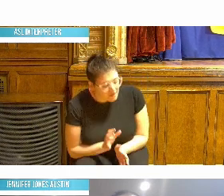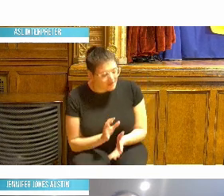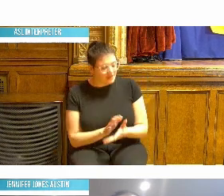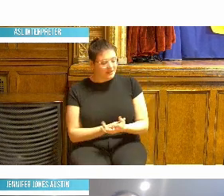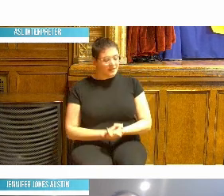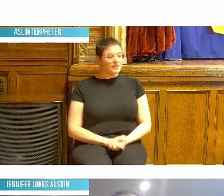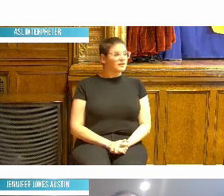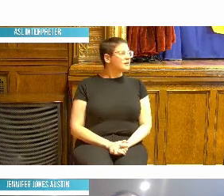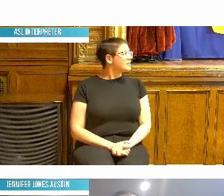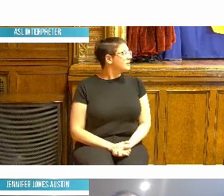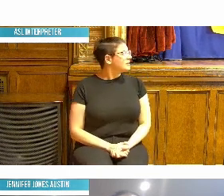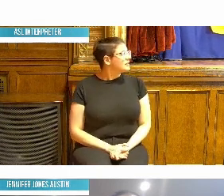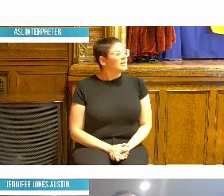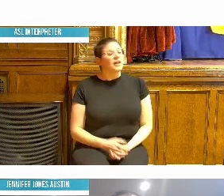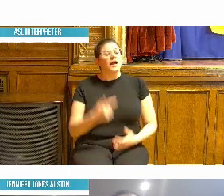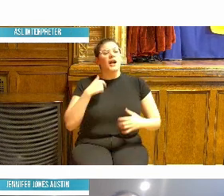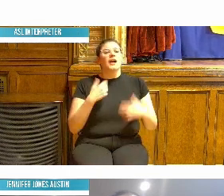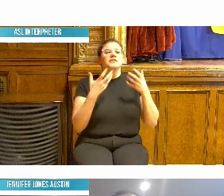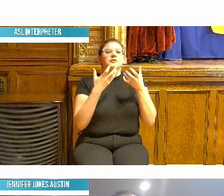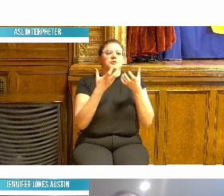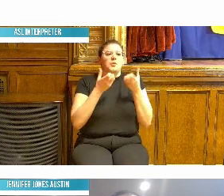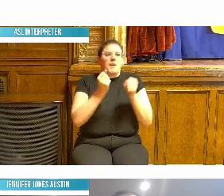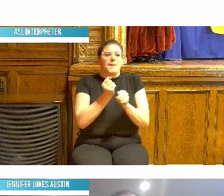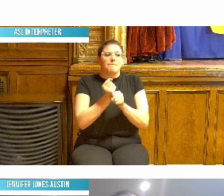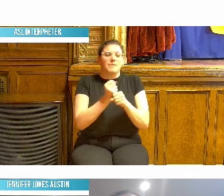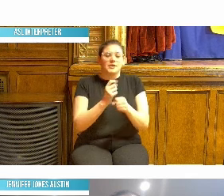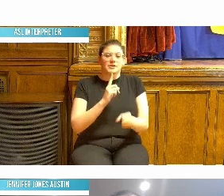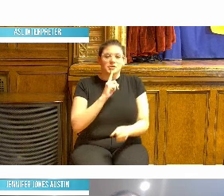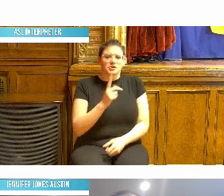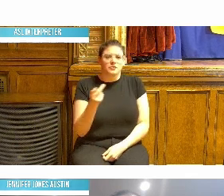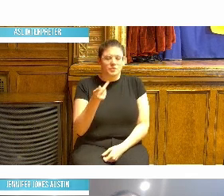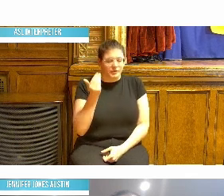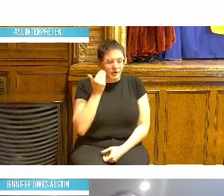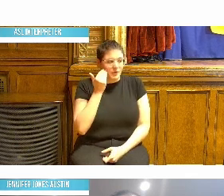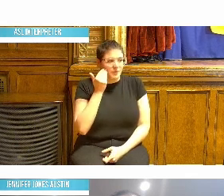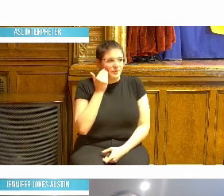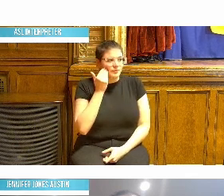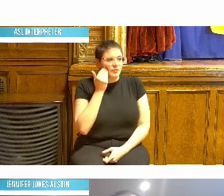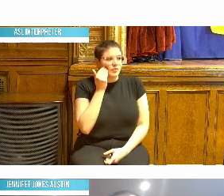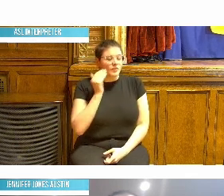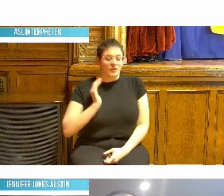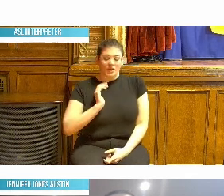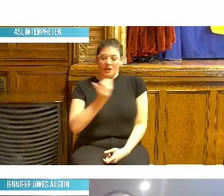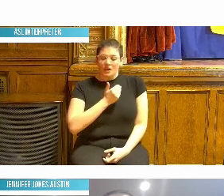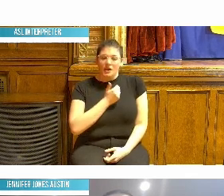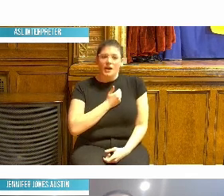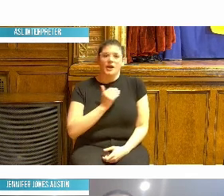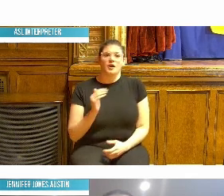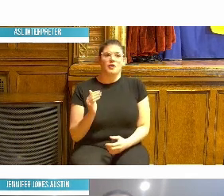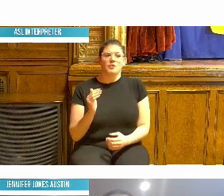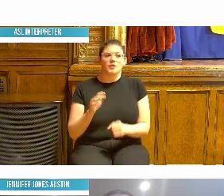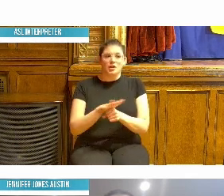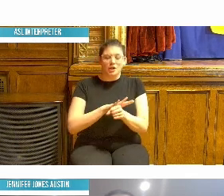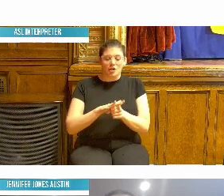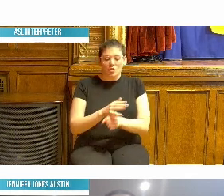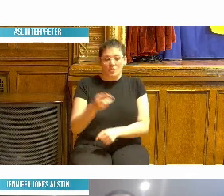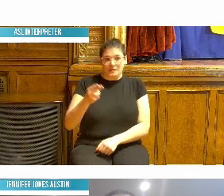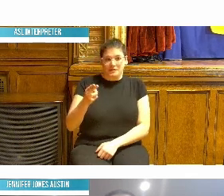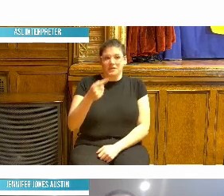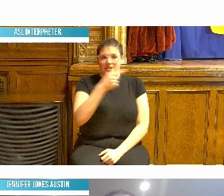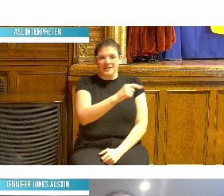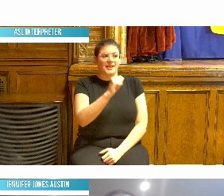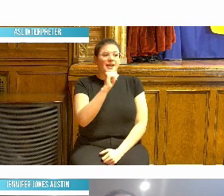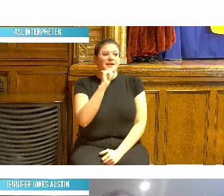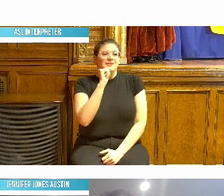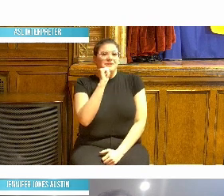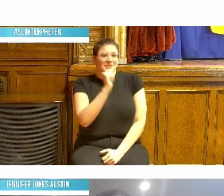yes. I just want to make sure that we know that our local history is not, I just want to make that clear.